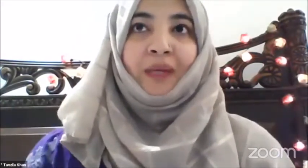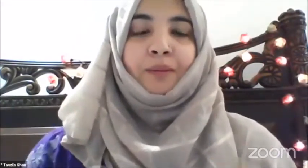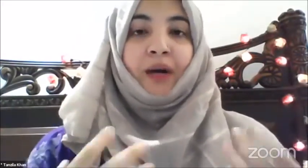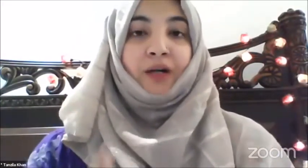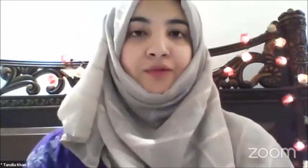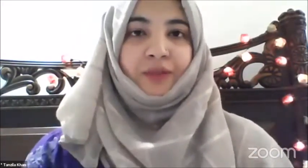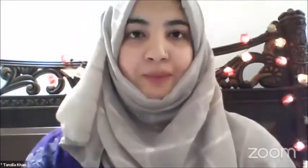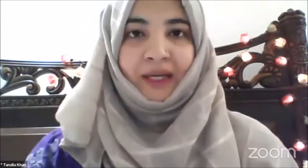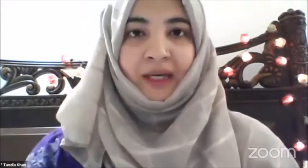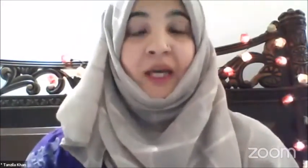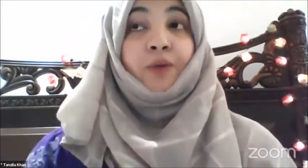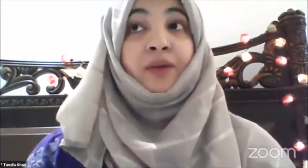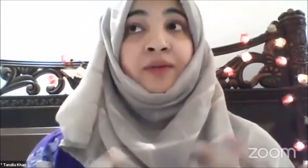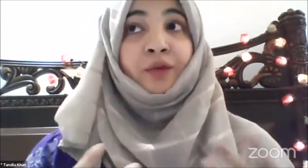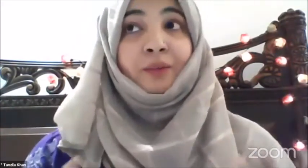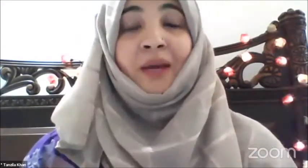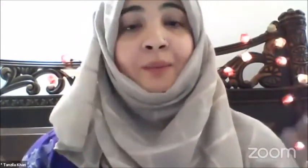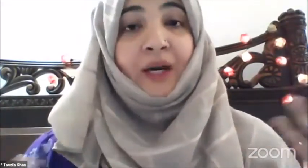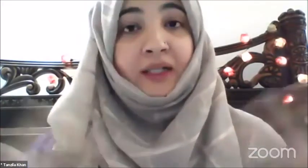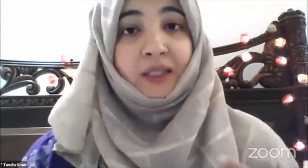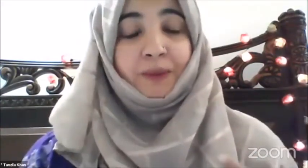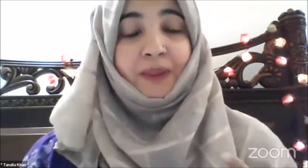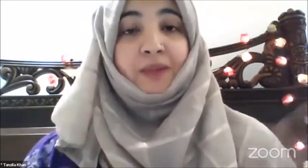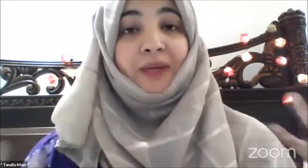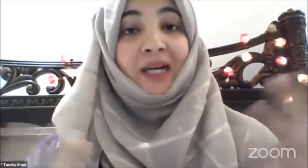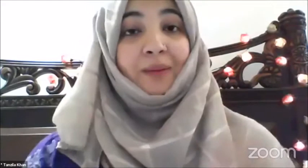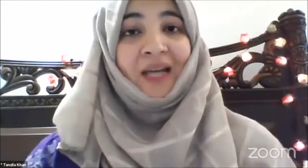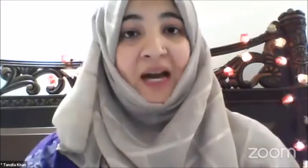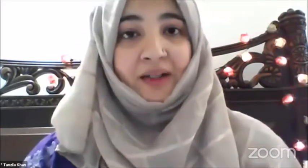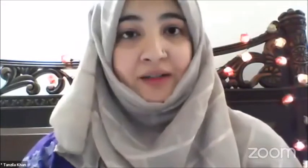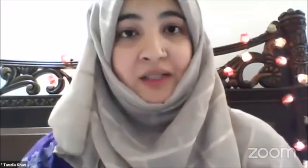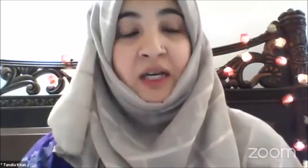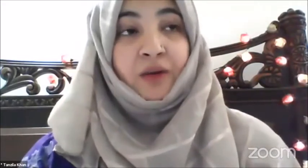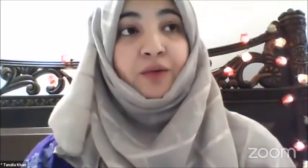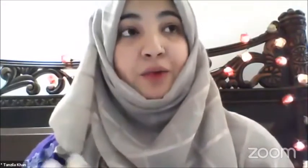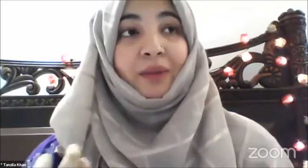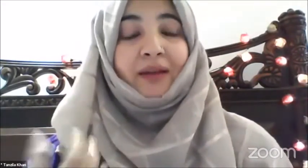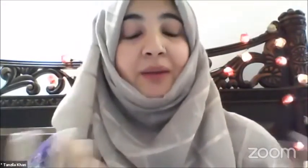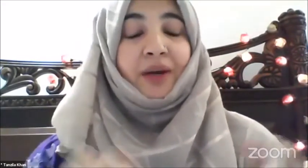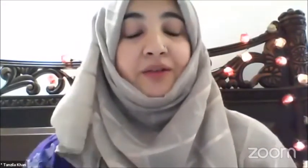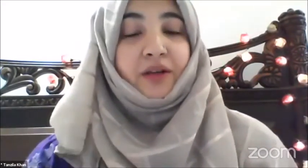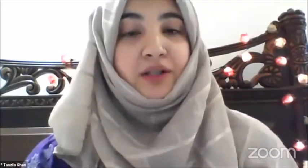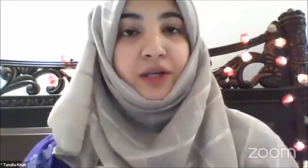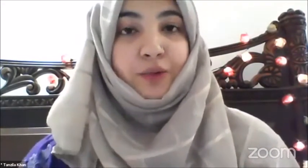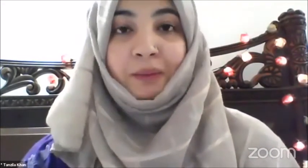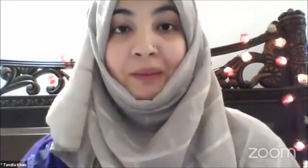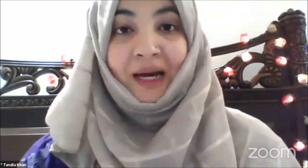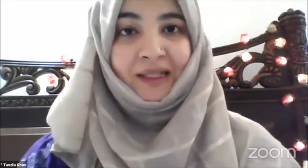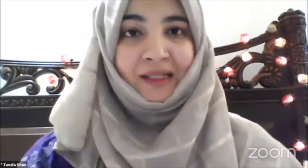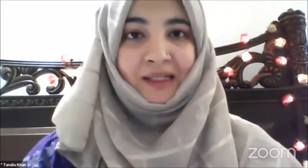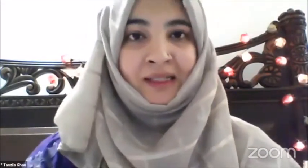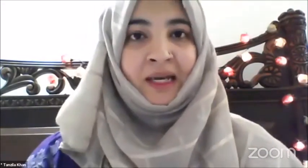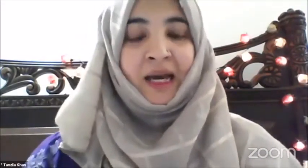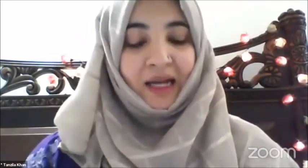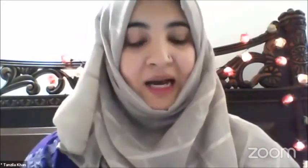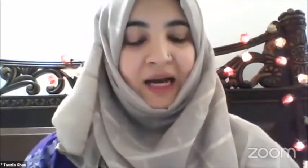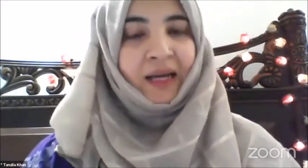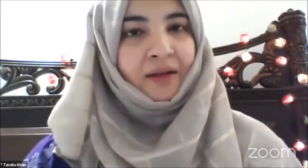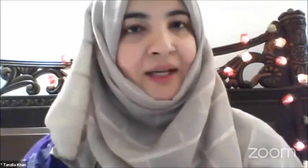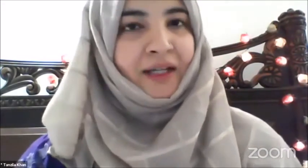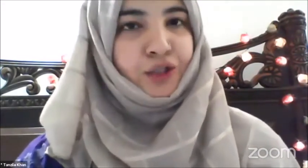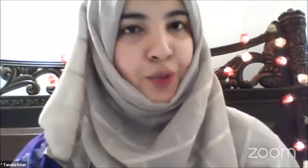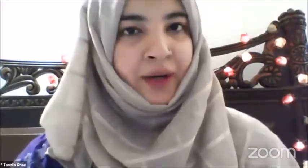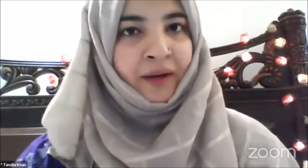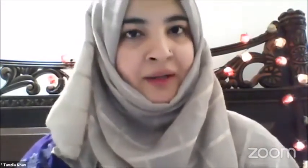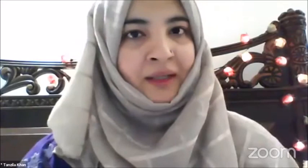about being part of the play, where we would make participants become the actors, we would make them address their own biases. And I